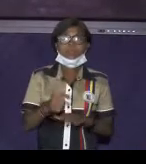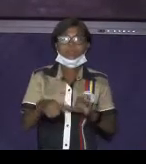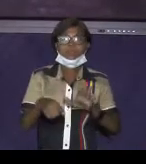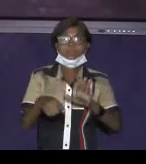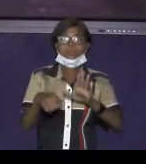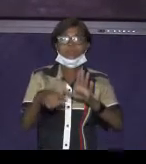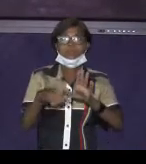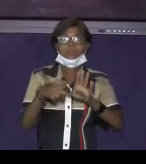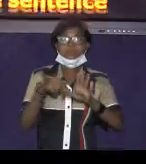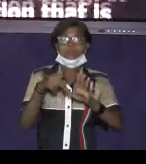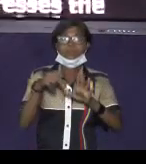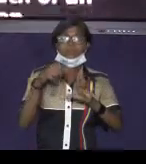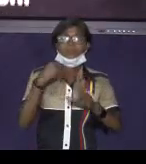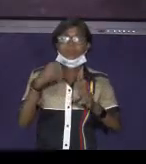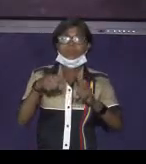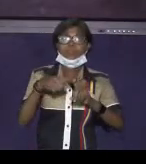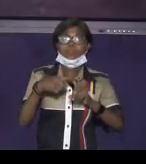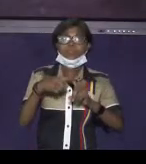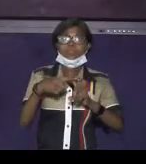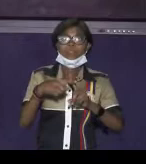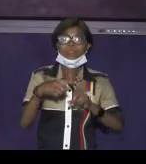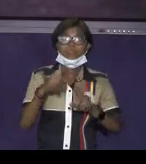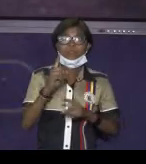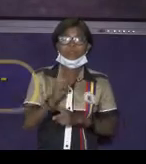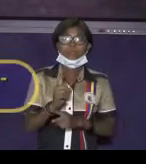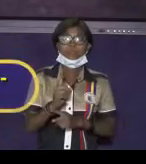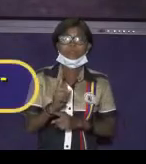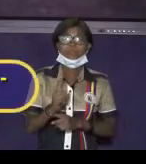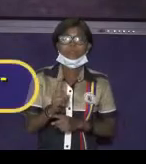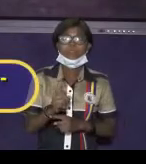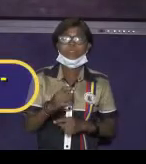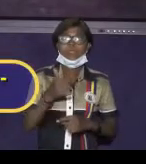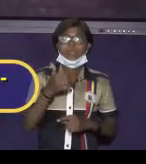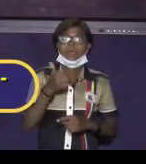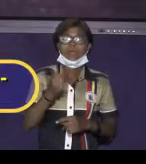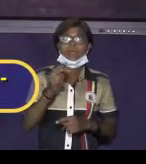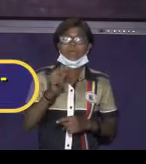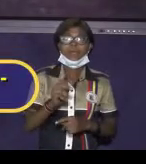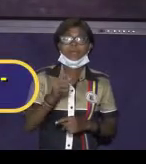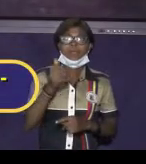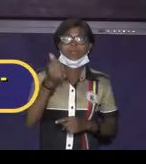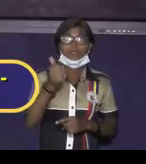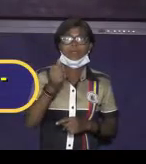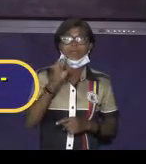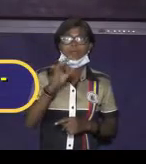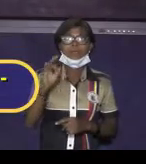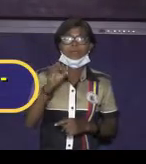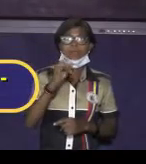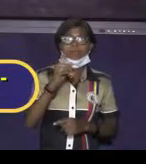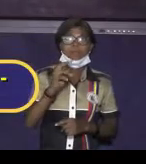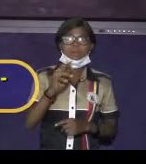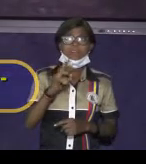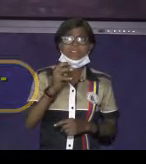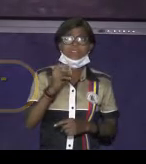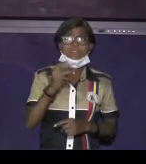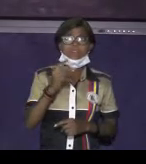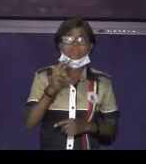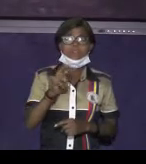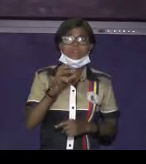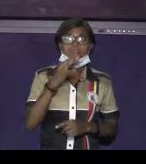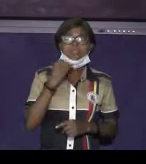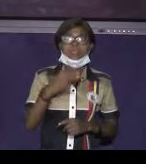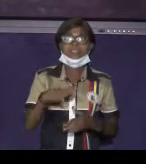positive sentences. An affirmative sentence simply states something. An